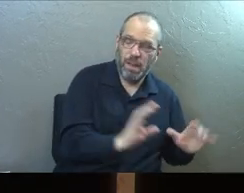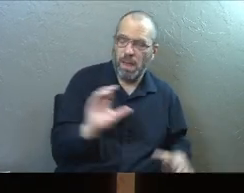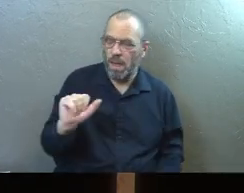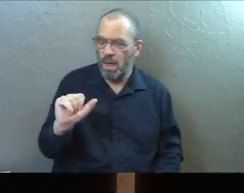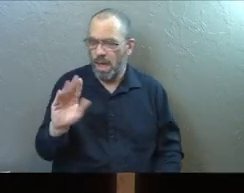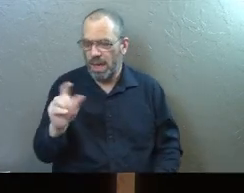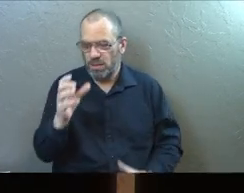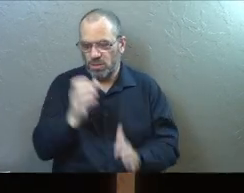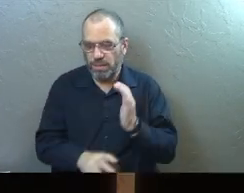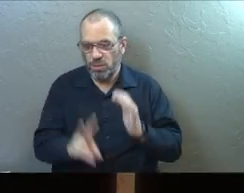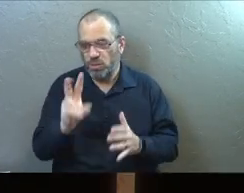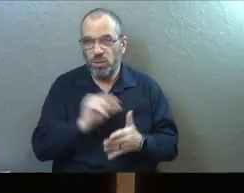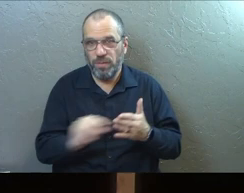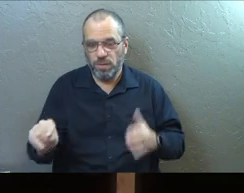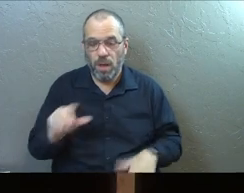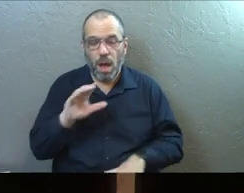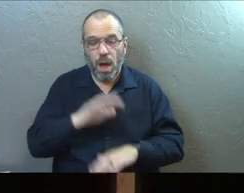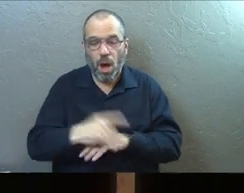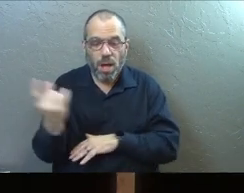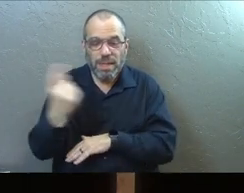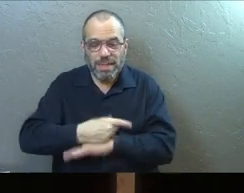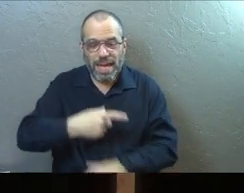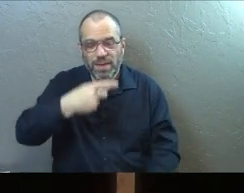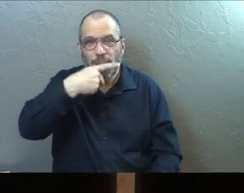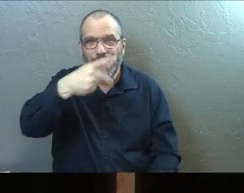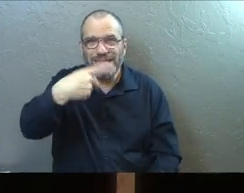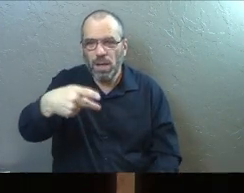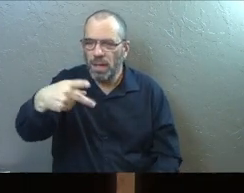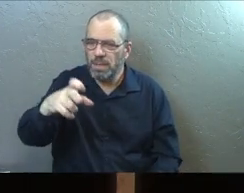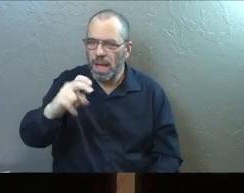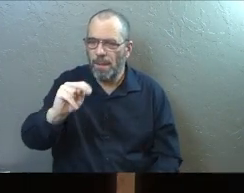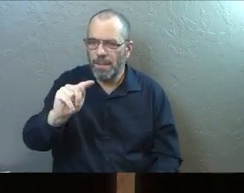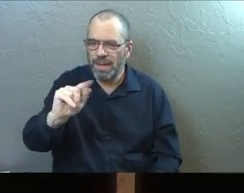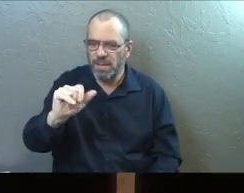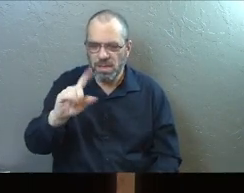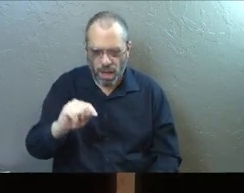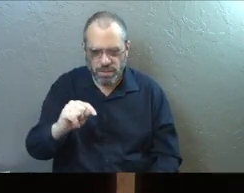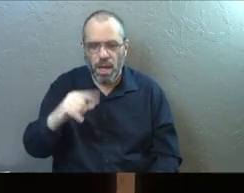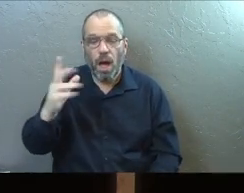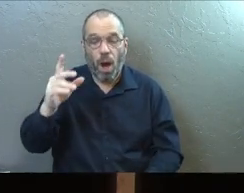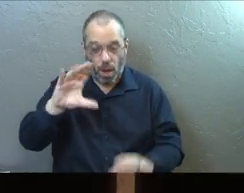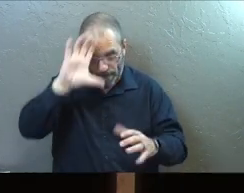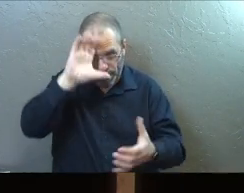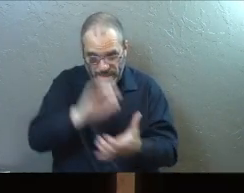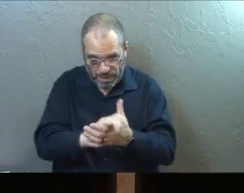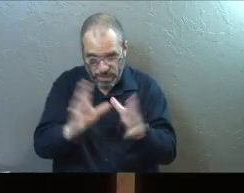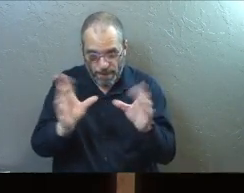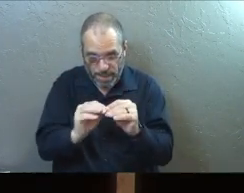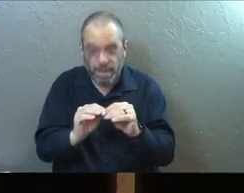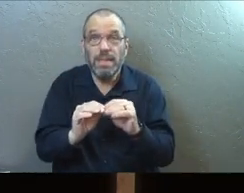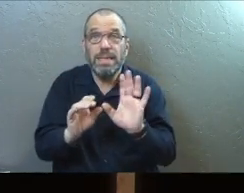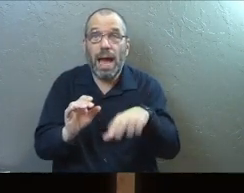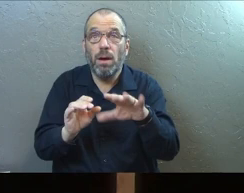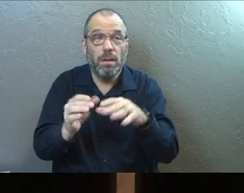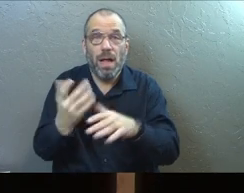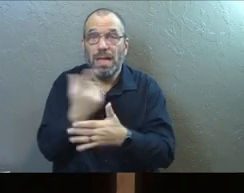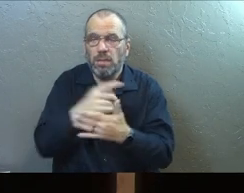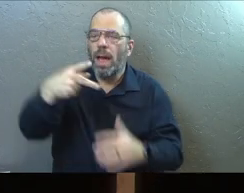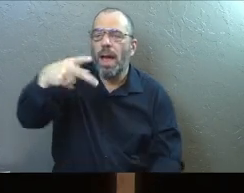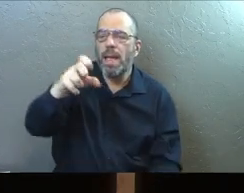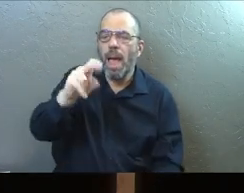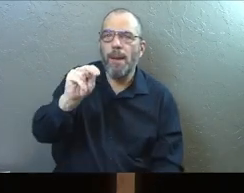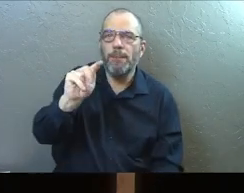Acts chapter 2, verse 1. On the day of Pentecost, all the believers were meeting together in one place. Now, if you're here with us last